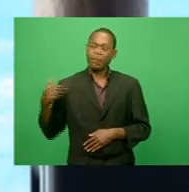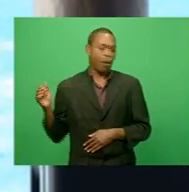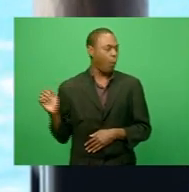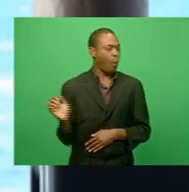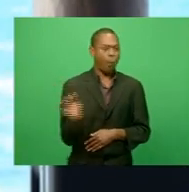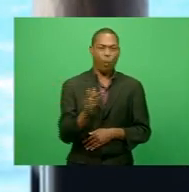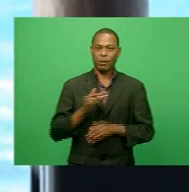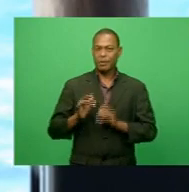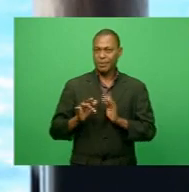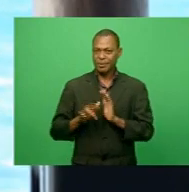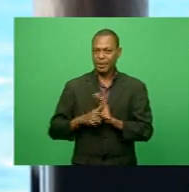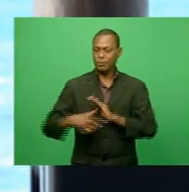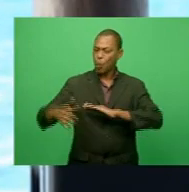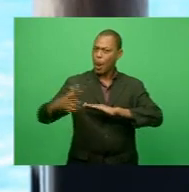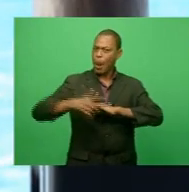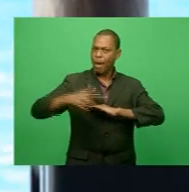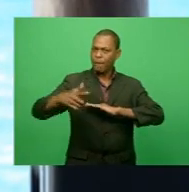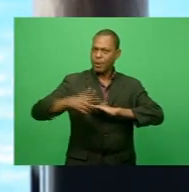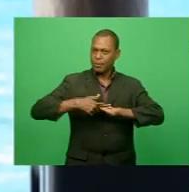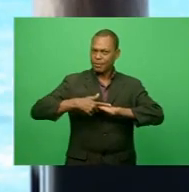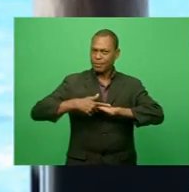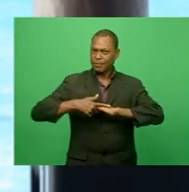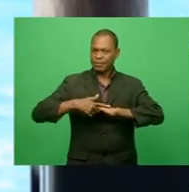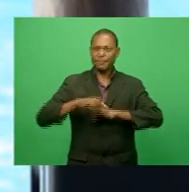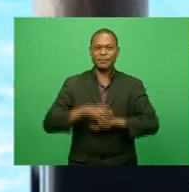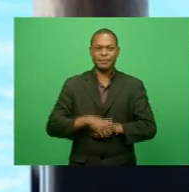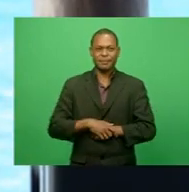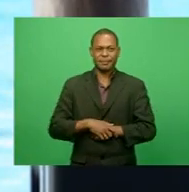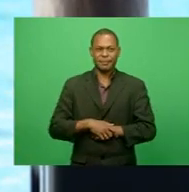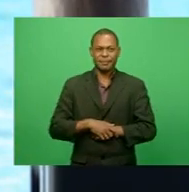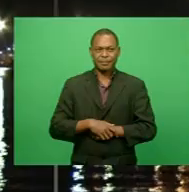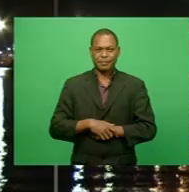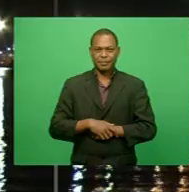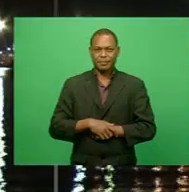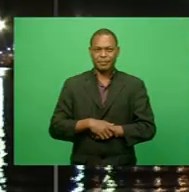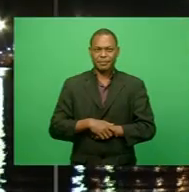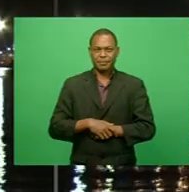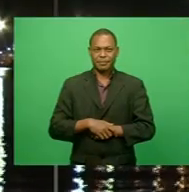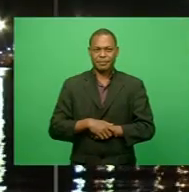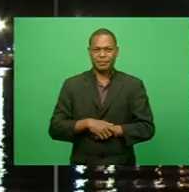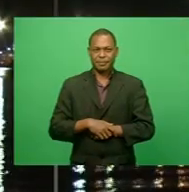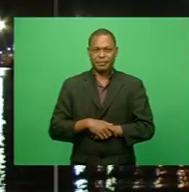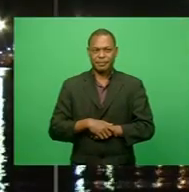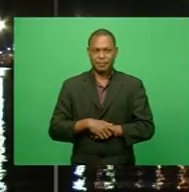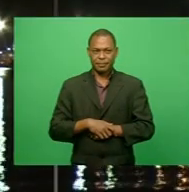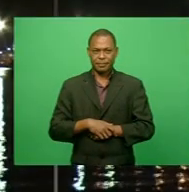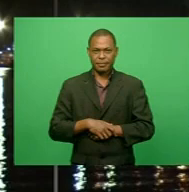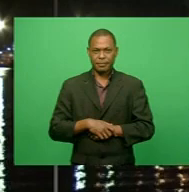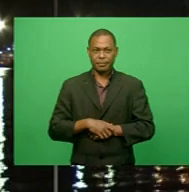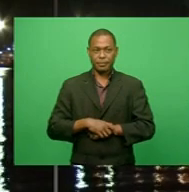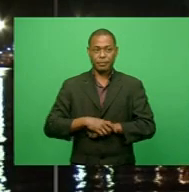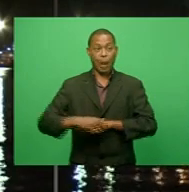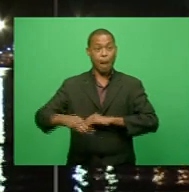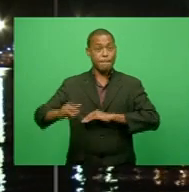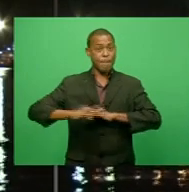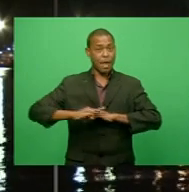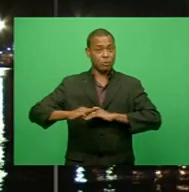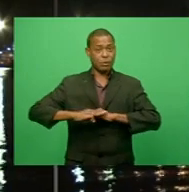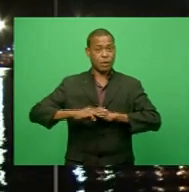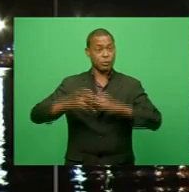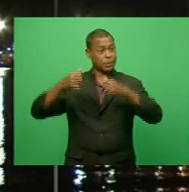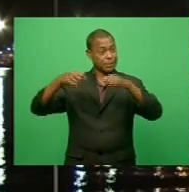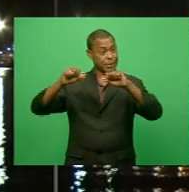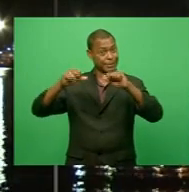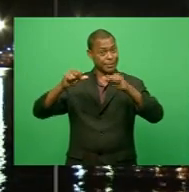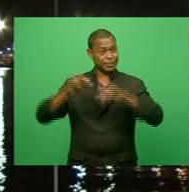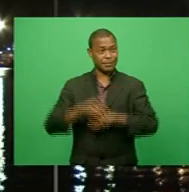nation in our level of physical fitness, bearing and work ethics. The measure of success is not only limited